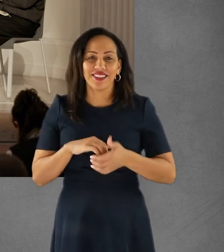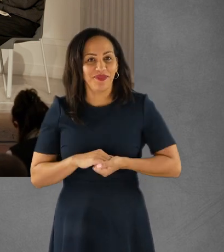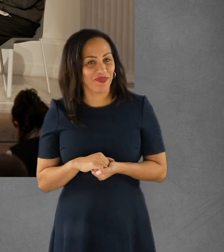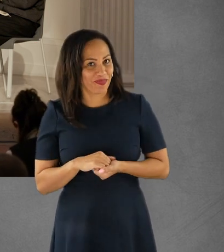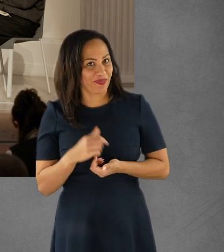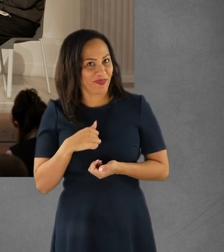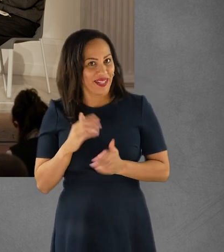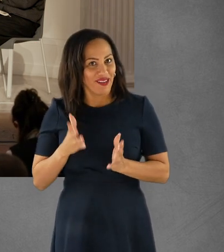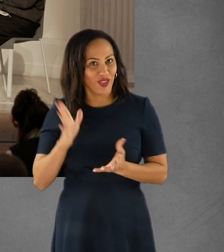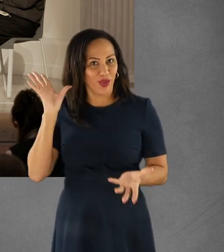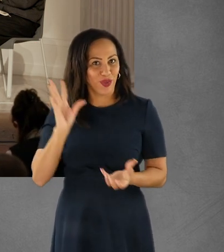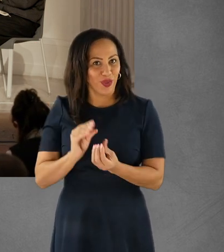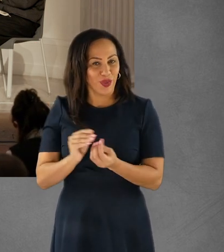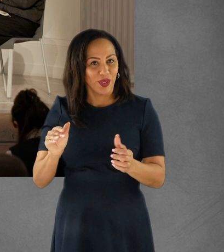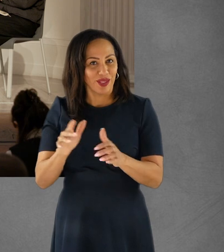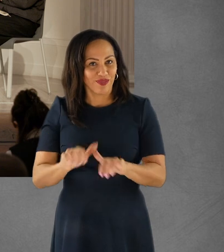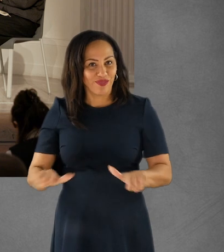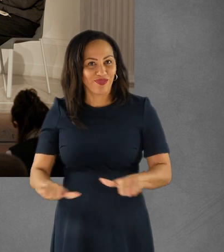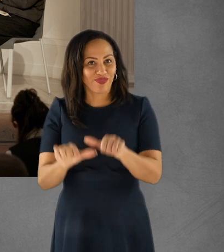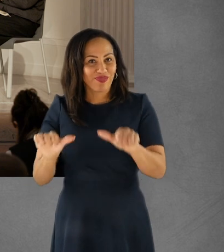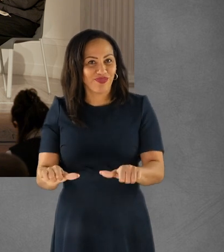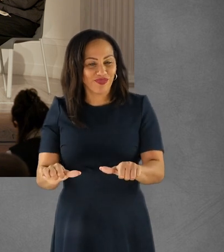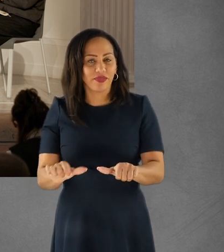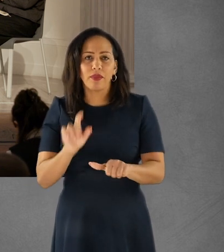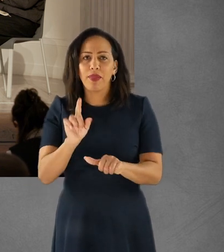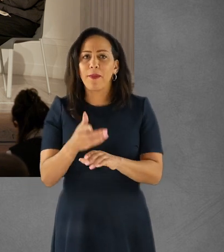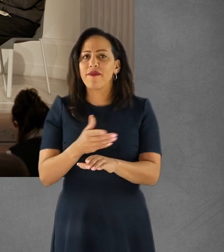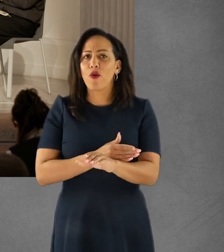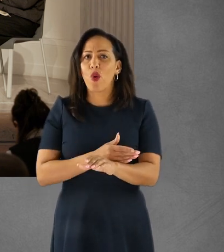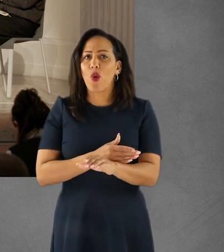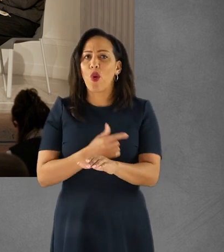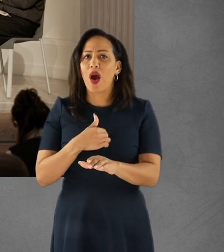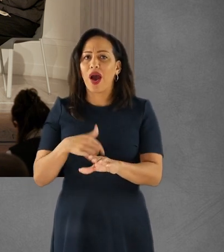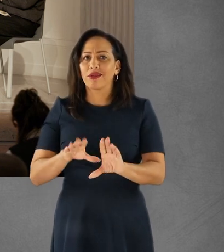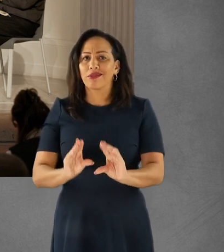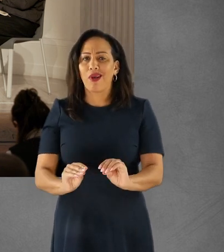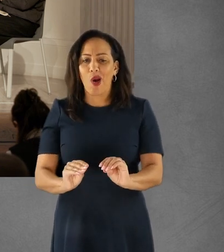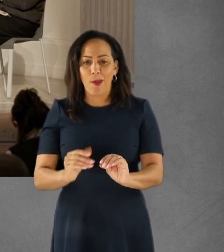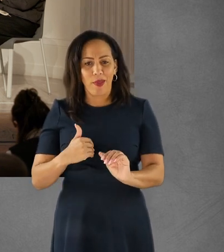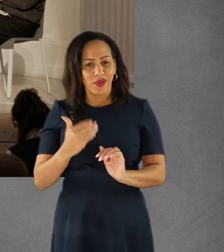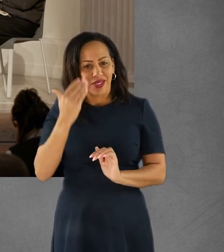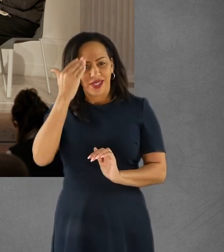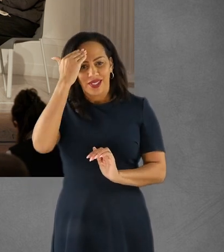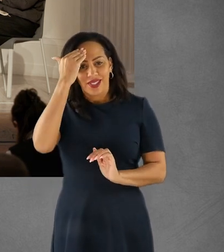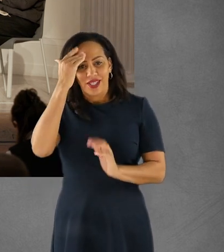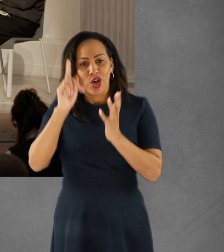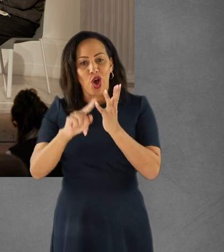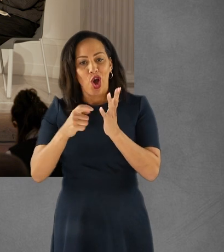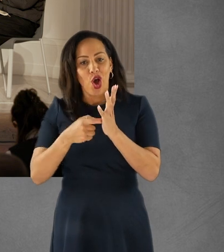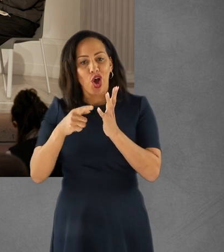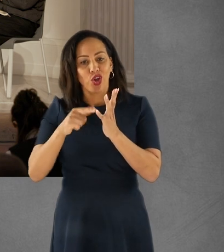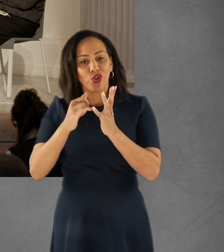I think I will have to wrap up, but I'm reminded before I do of one of our conversations in which I mentioned to